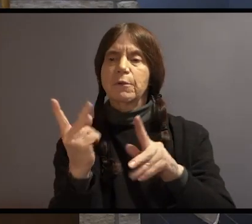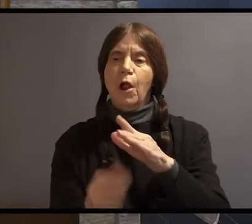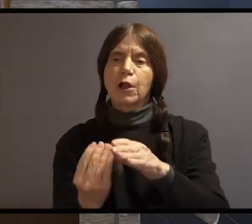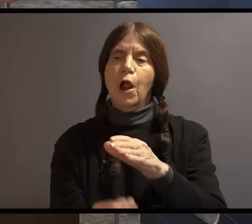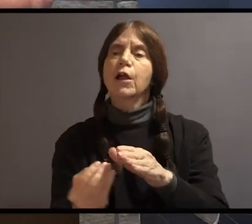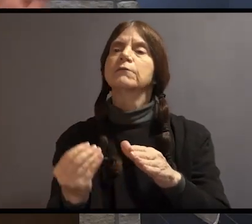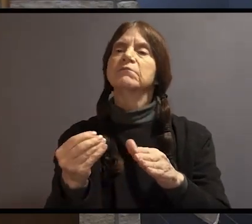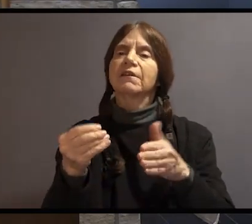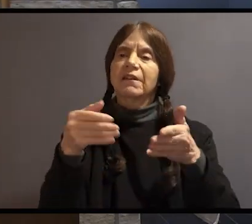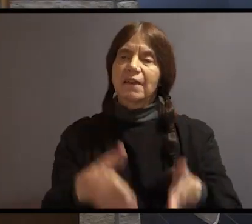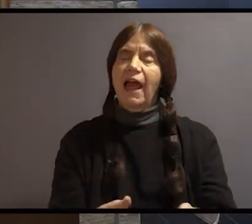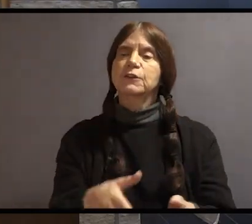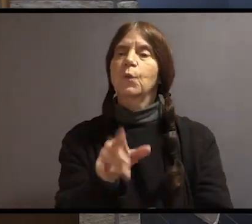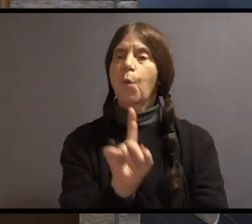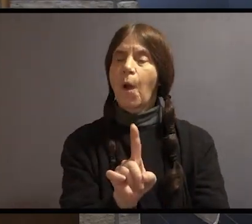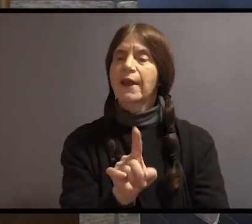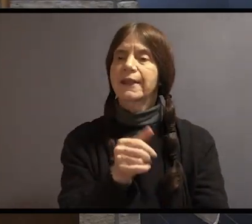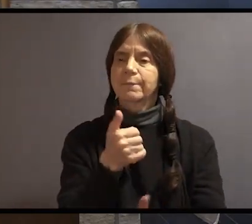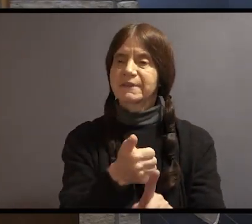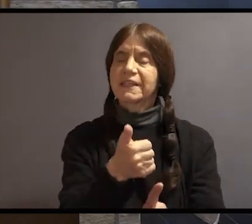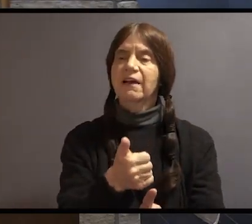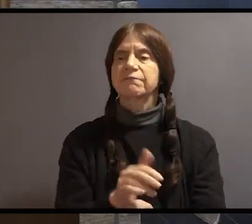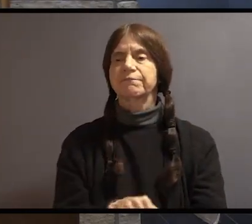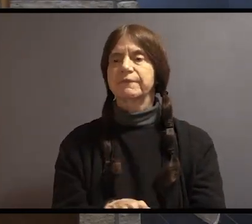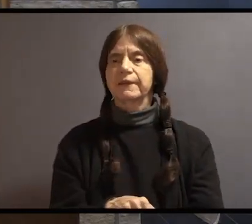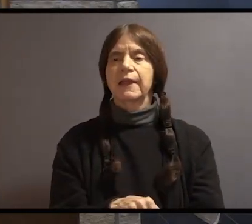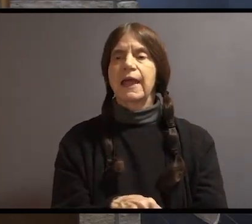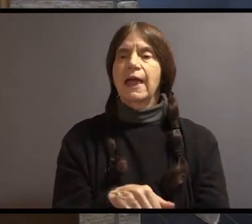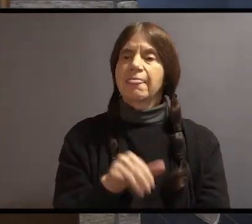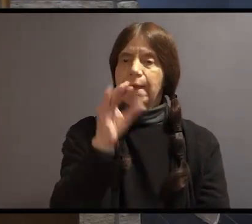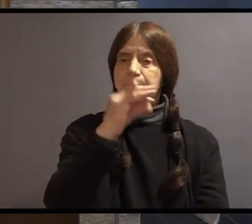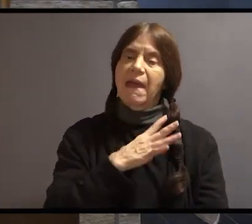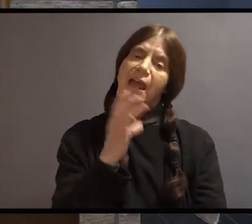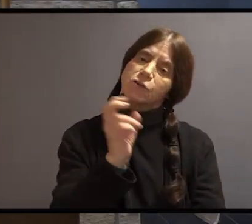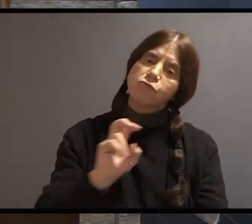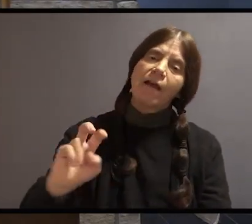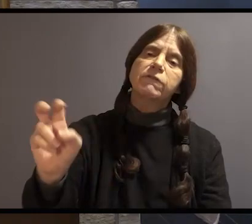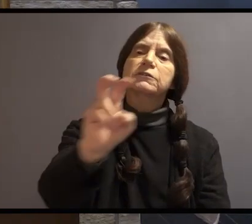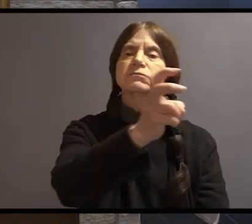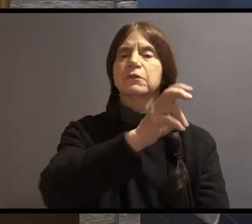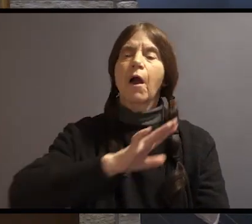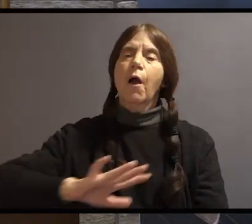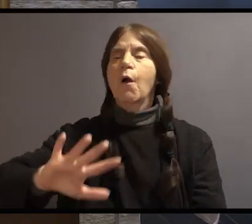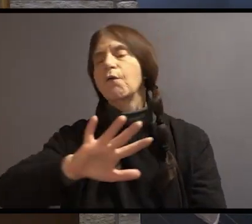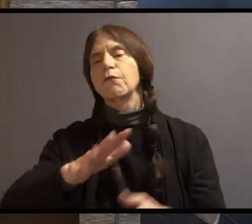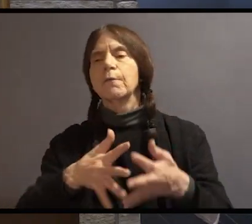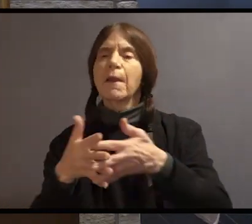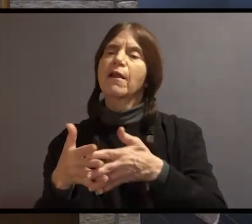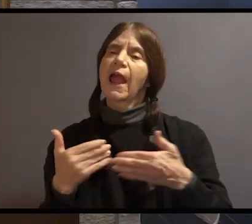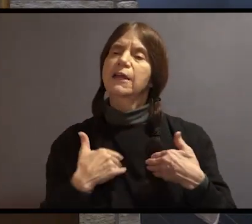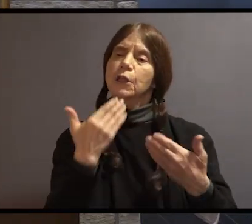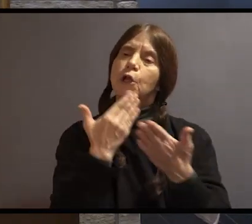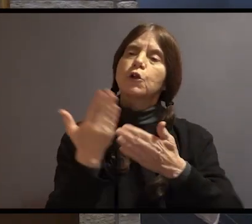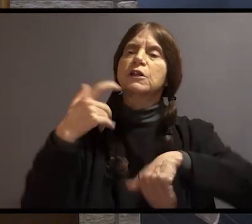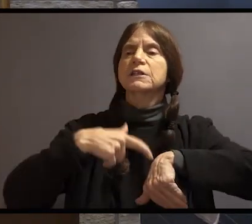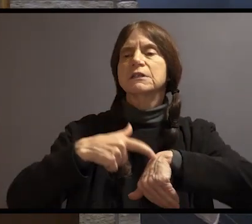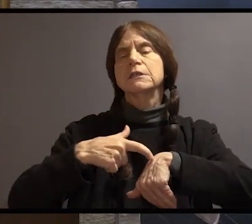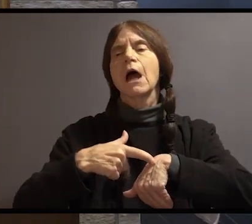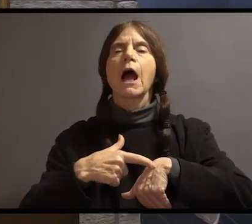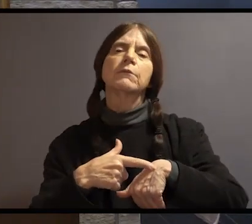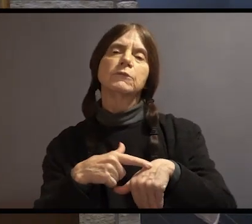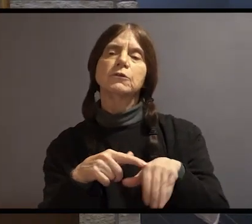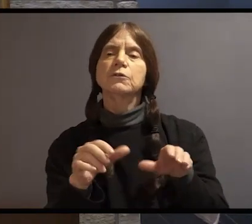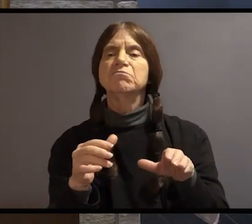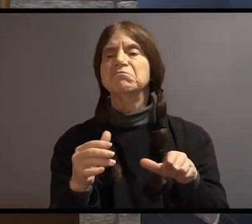gone. And as the show follows this man, he travels around all around America and he has a good time doing whatever